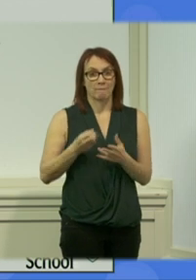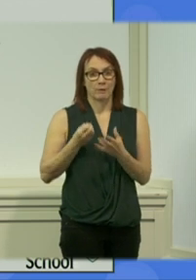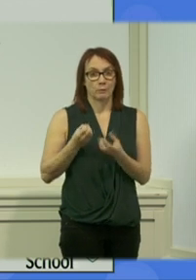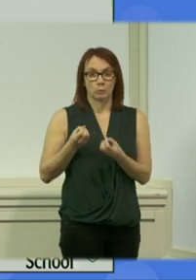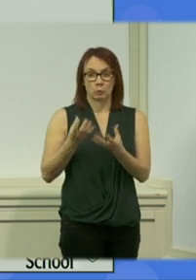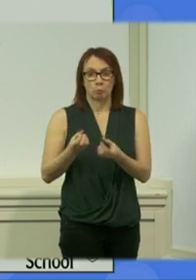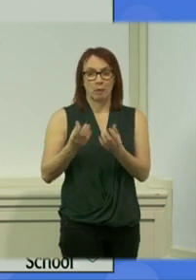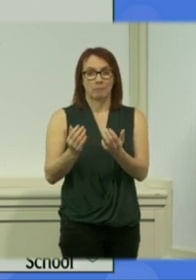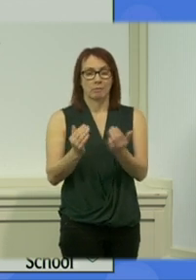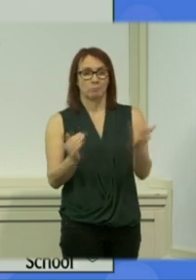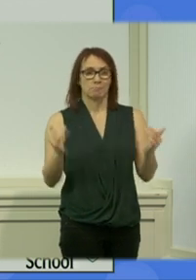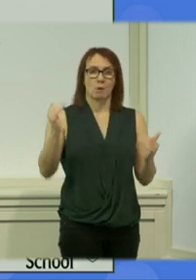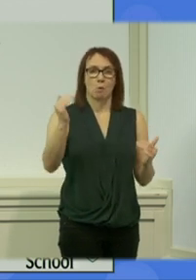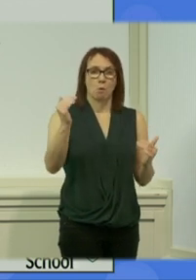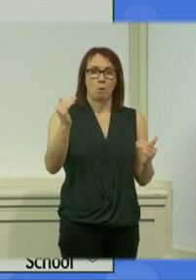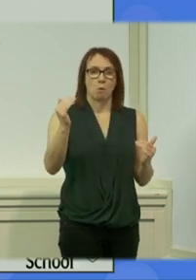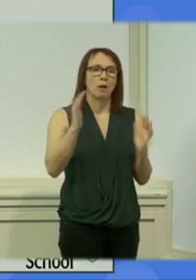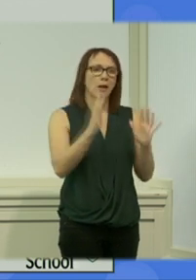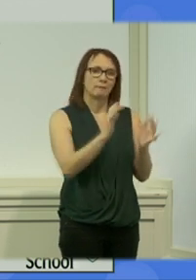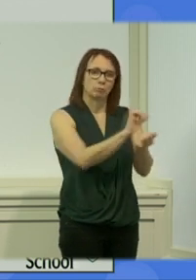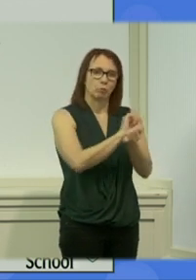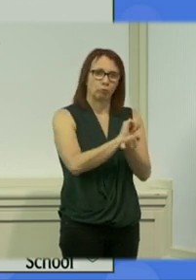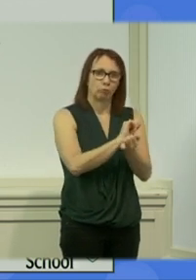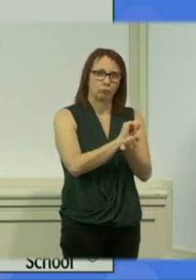in tax, the government